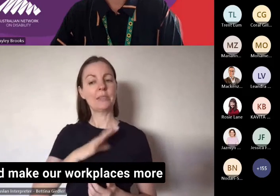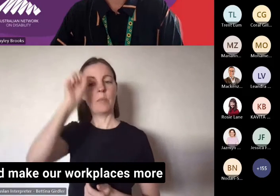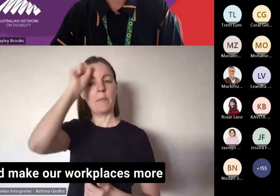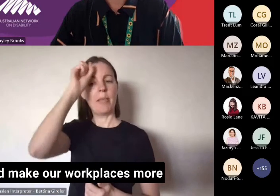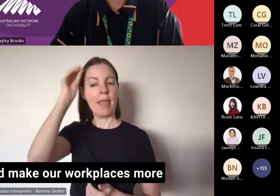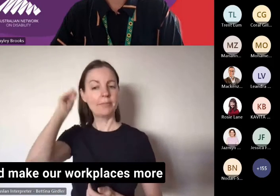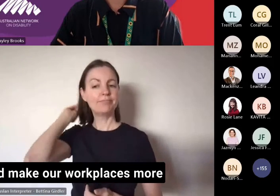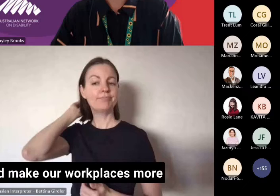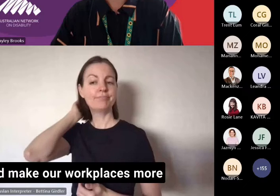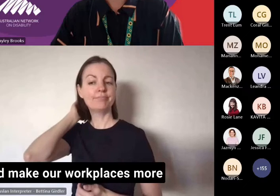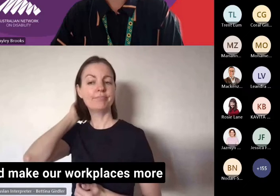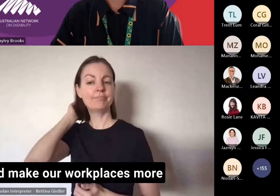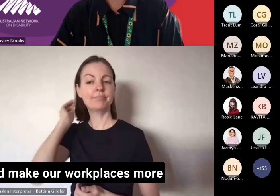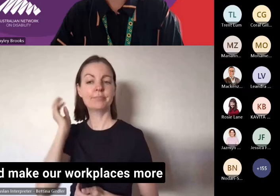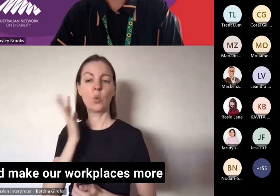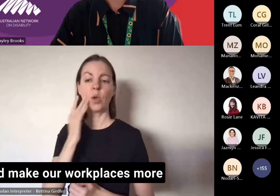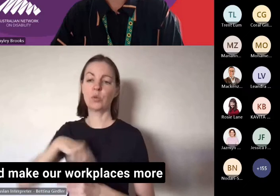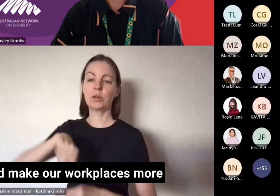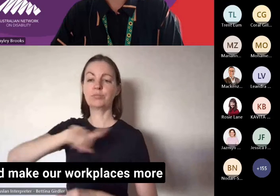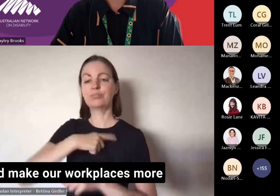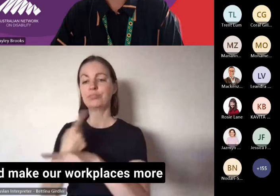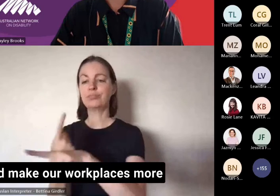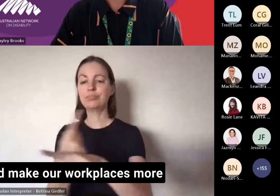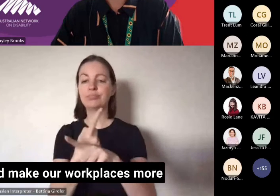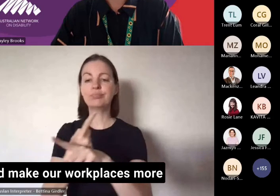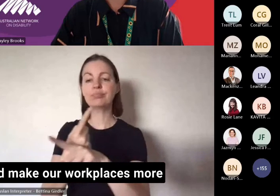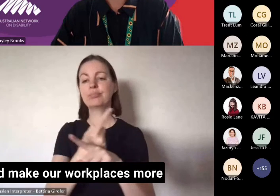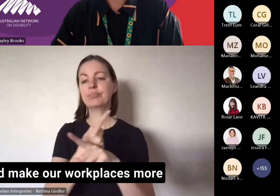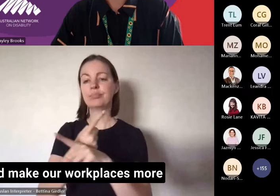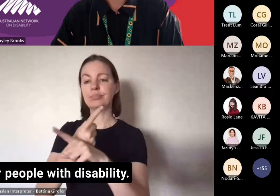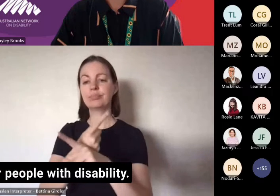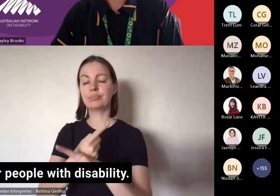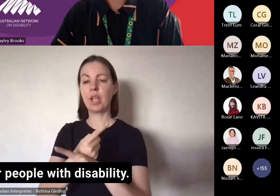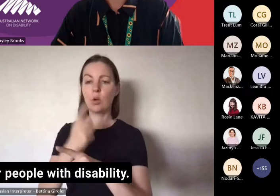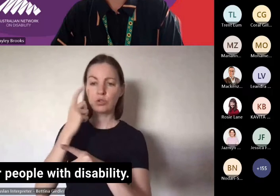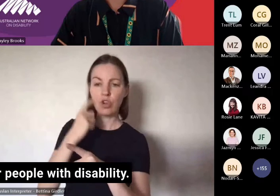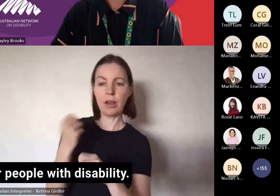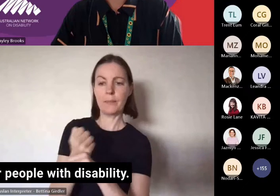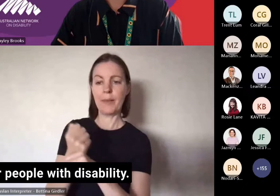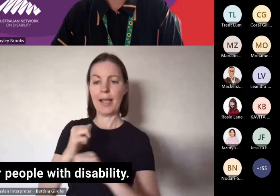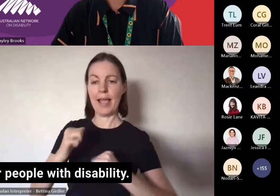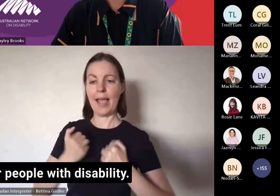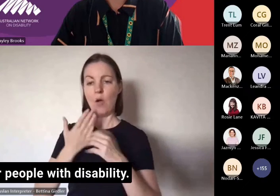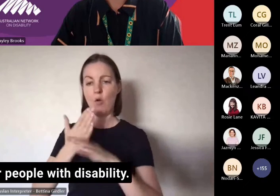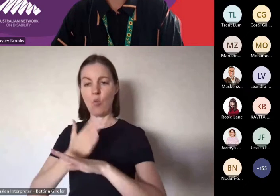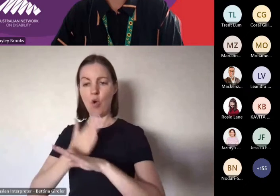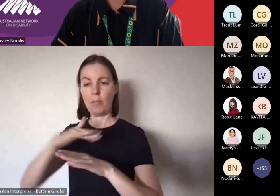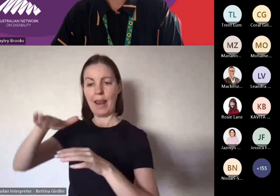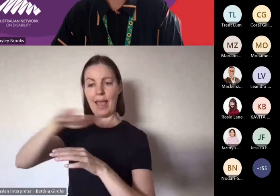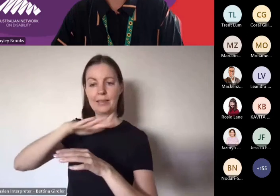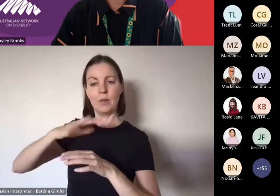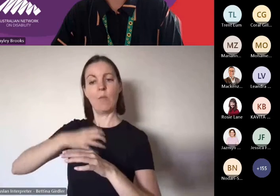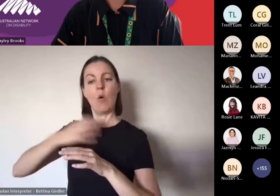to as we engage and make our workplaces more accessible for people with disability.